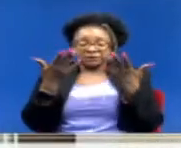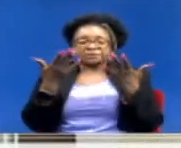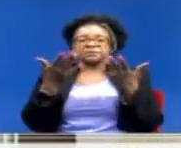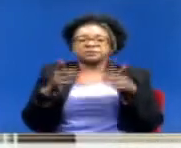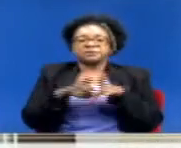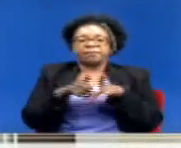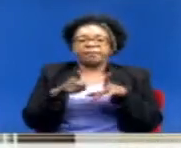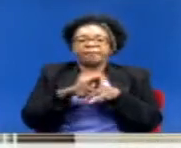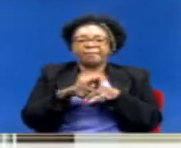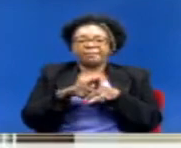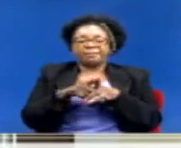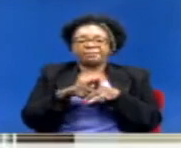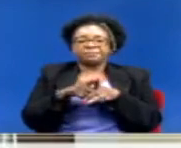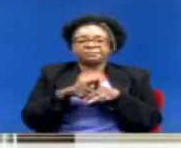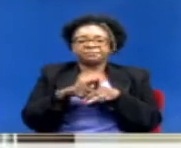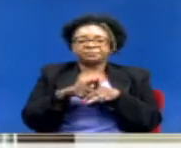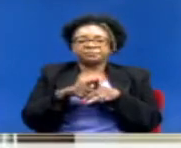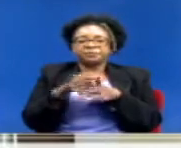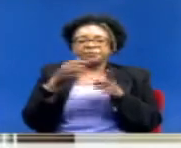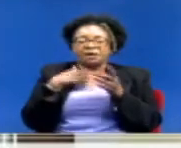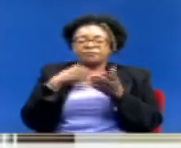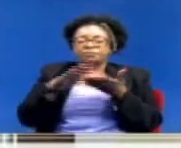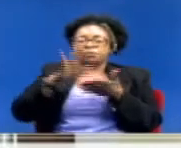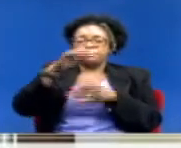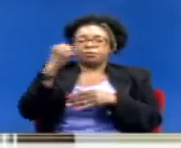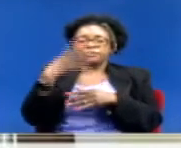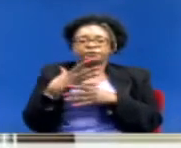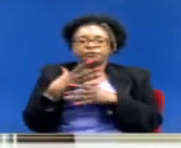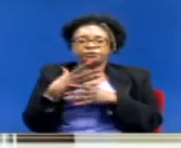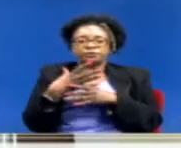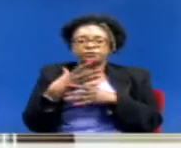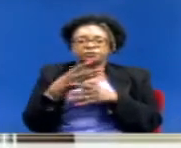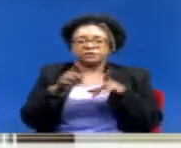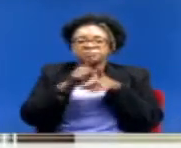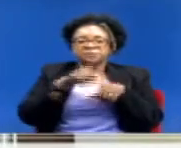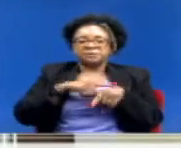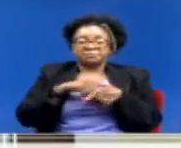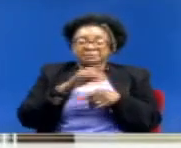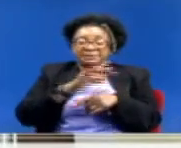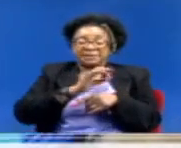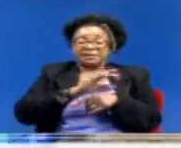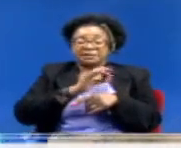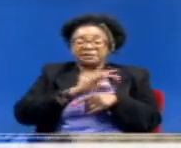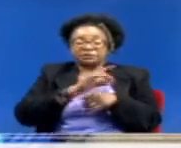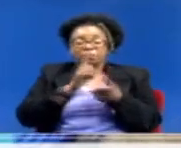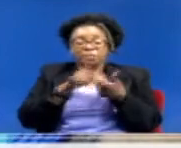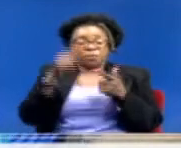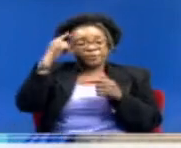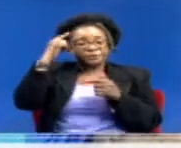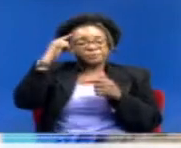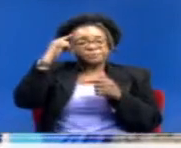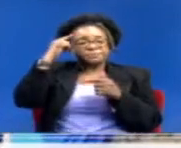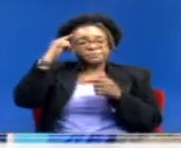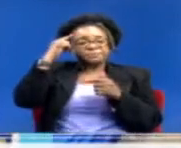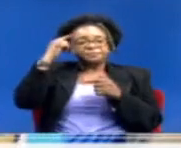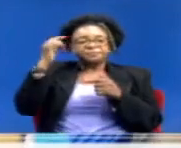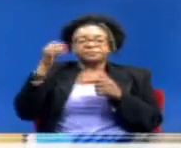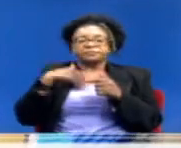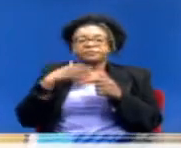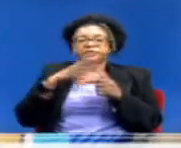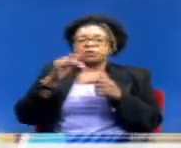course, way more beautiful and at the same time scary than what we thought. Their leap into the unknown was chronicled by